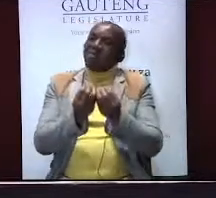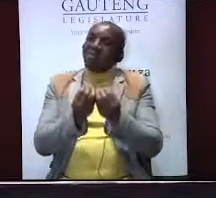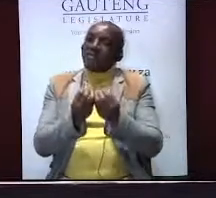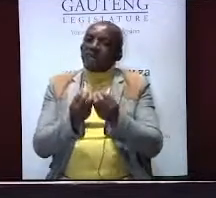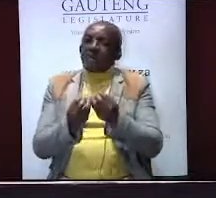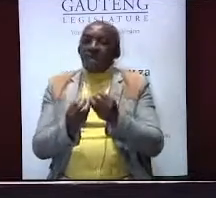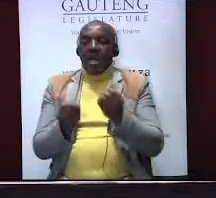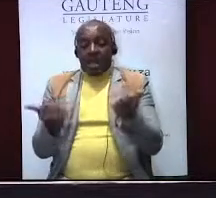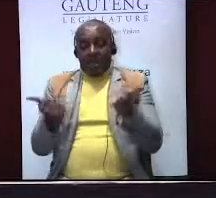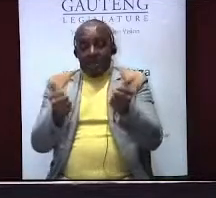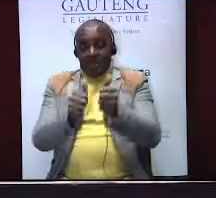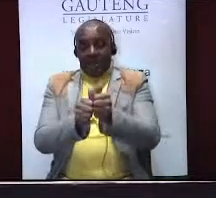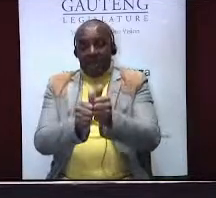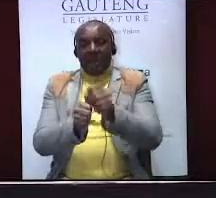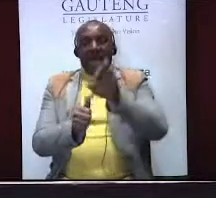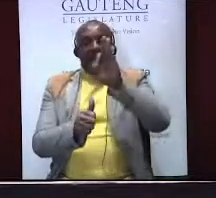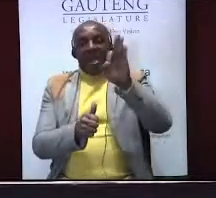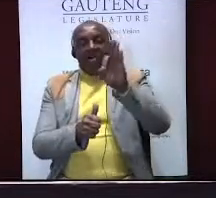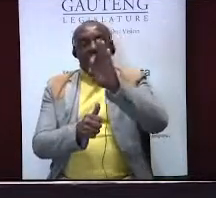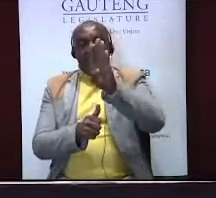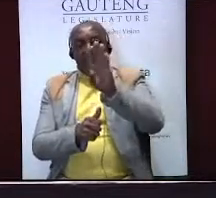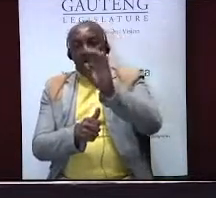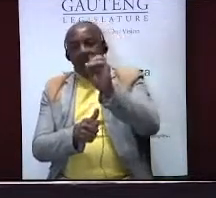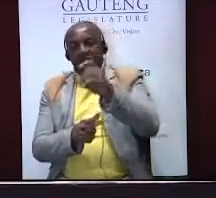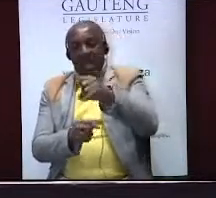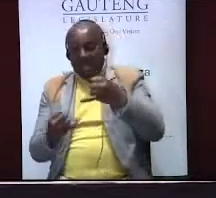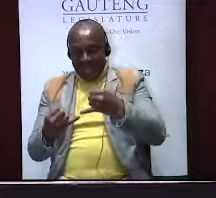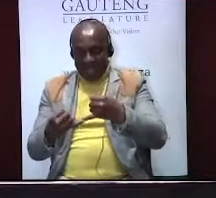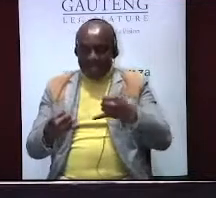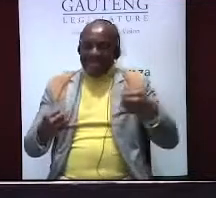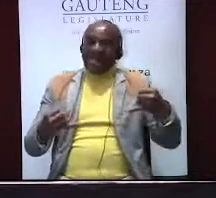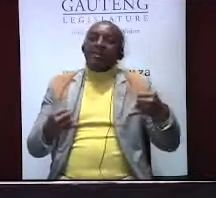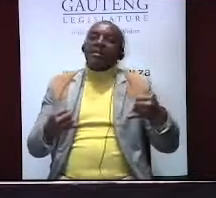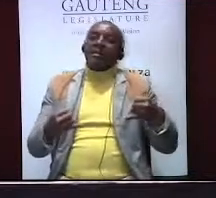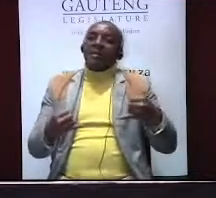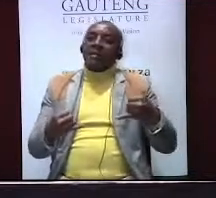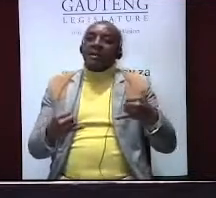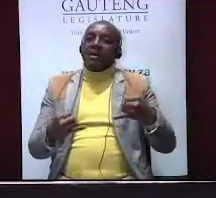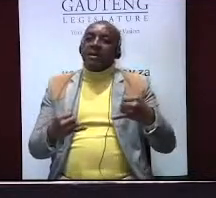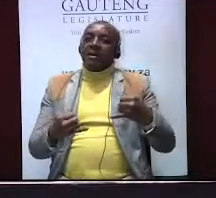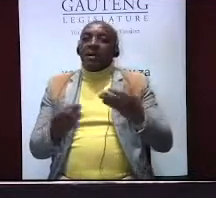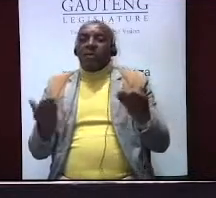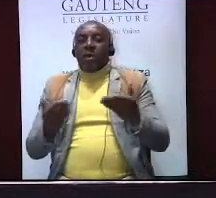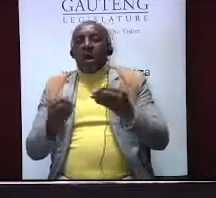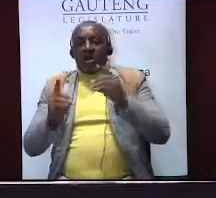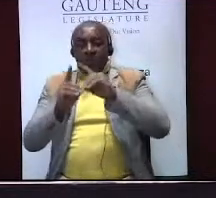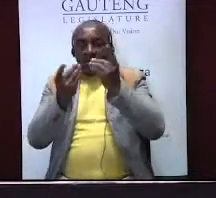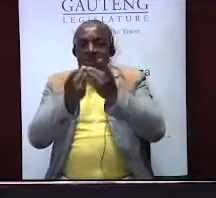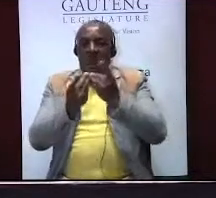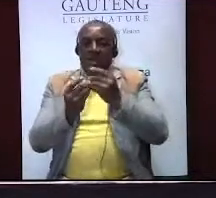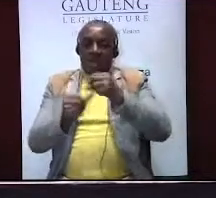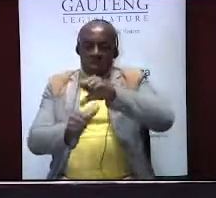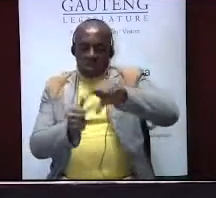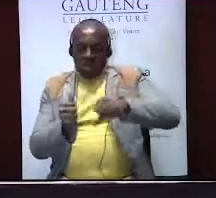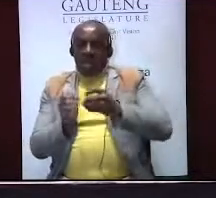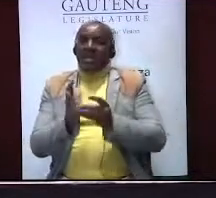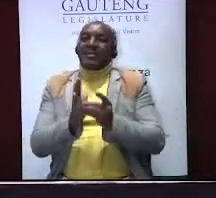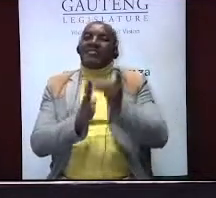the partnership with the FBO sector extends beyond the Department of Social Development,